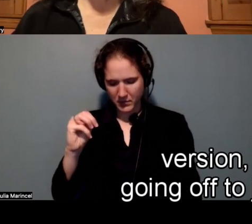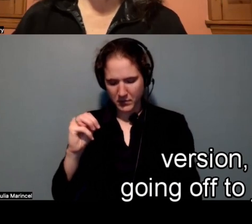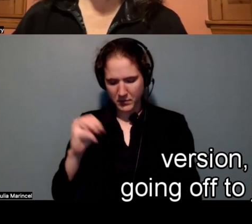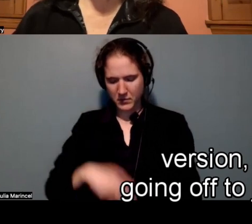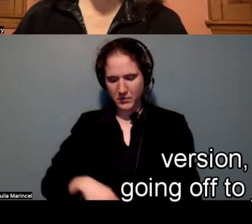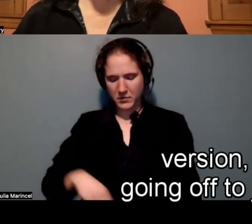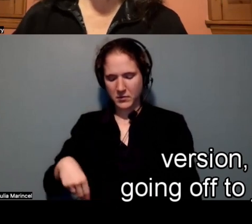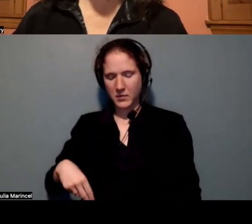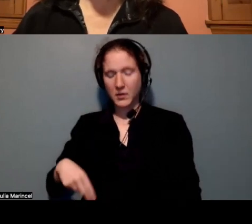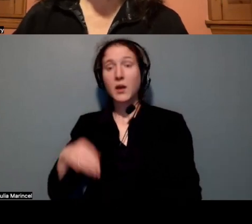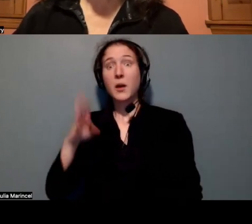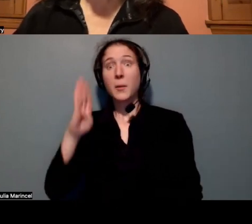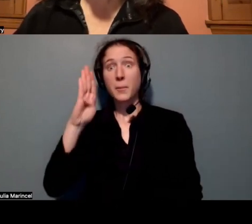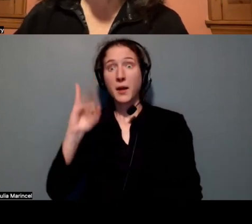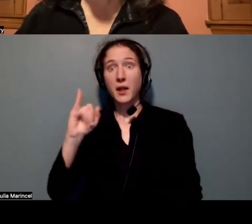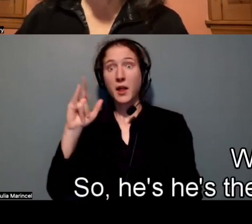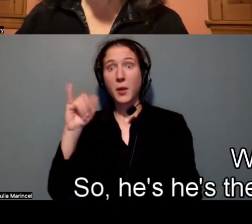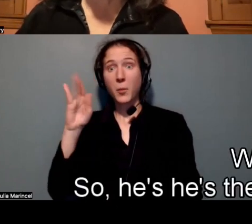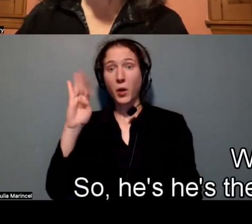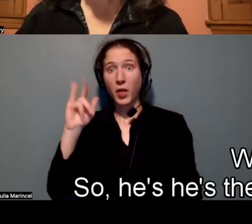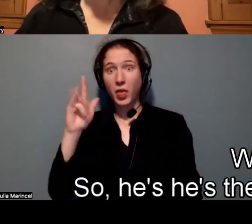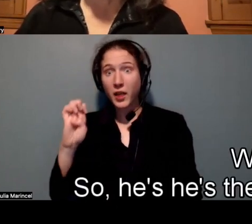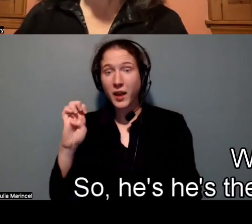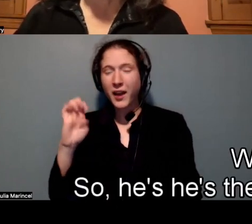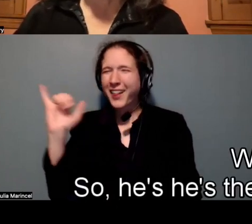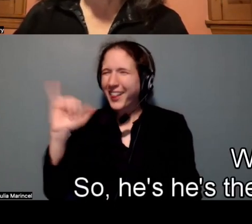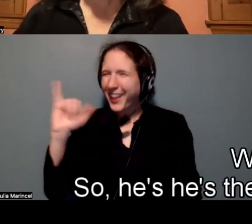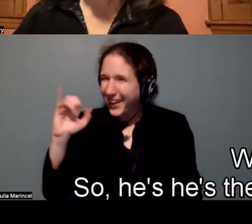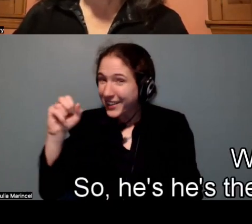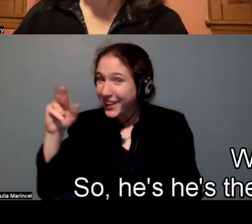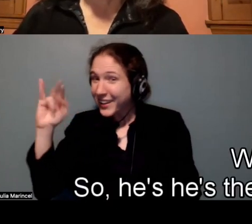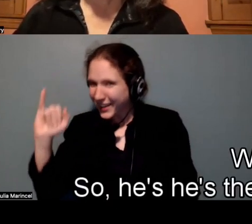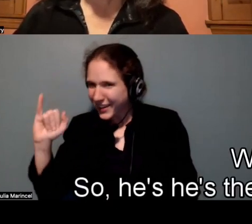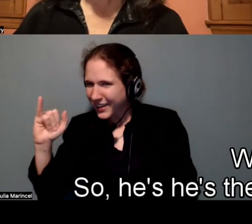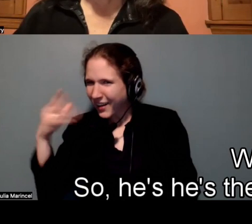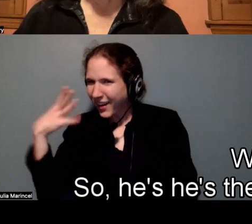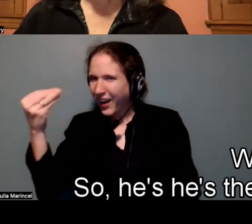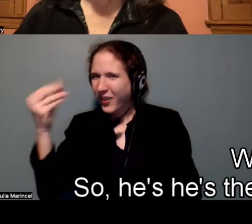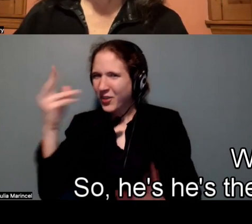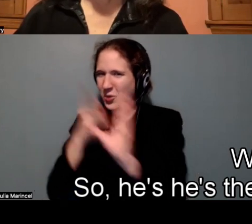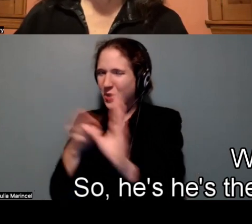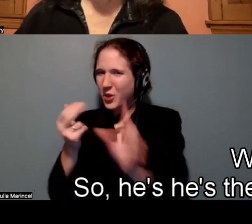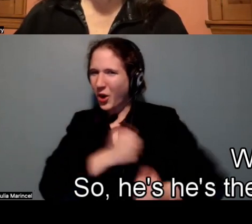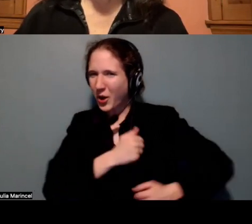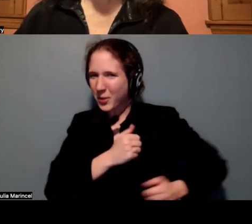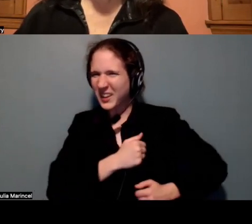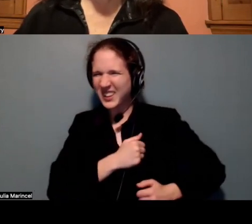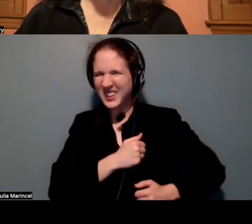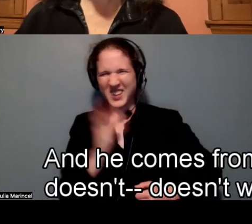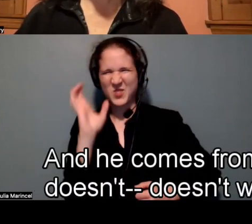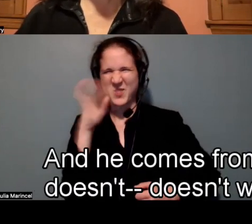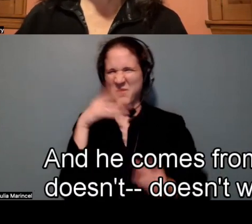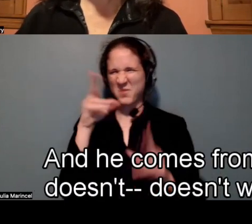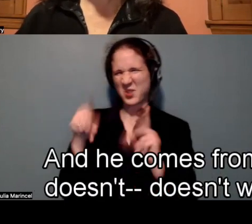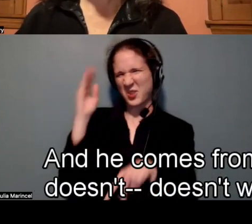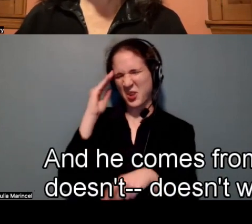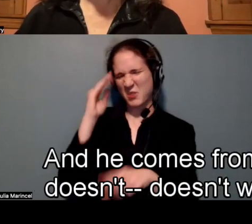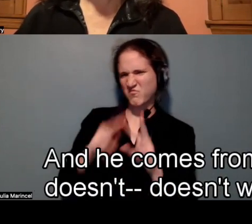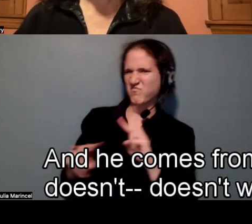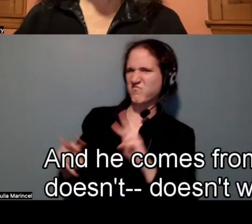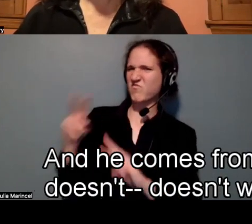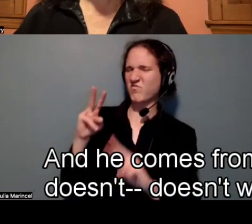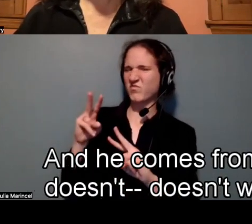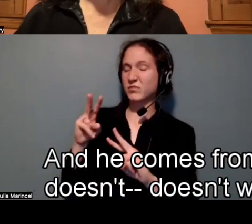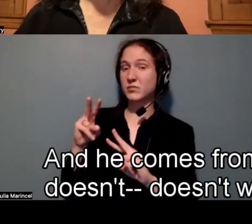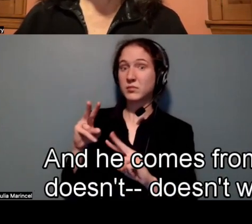going off to join the army. Wow. So he's the fish out of water, and he comes from a family